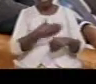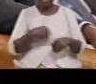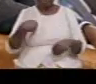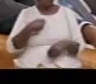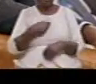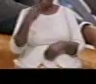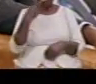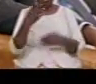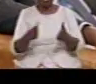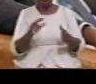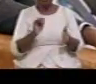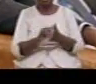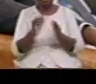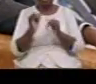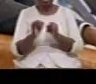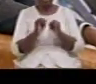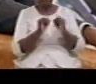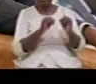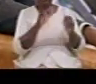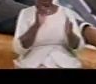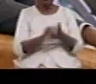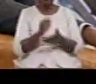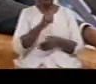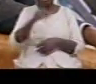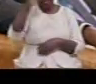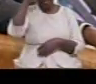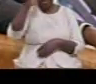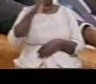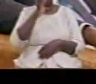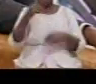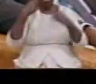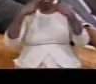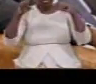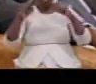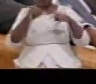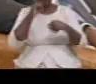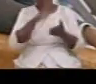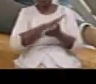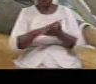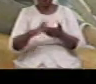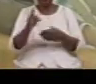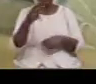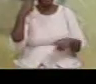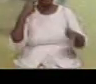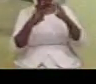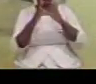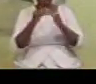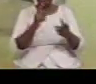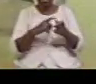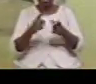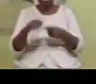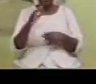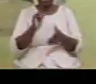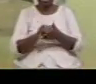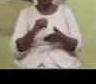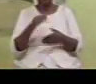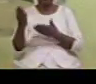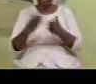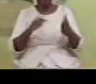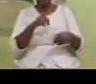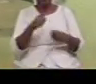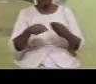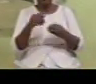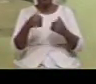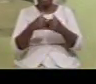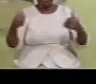the individual under a man pronounced unclean by the priest, then began a terrible separation. For he would